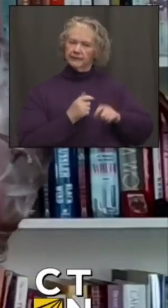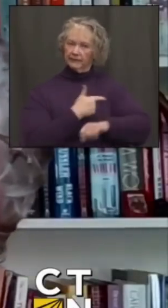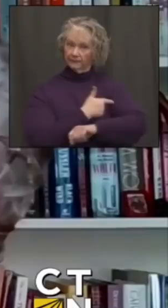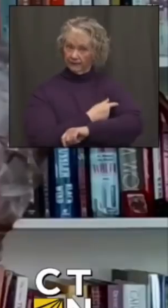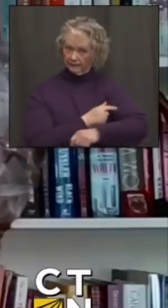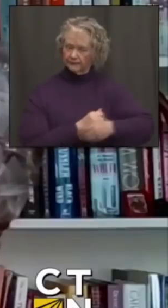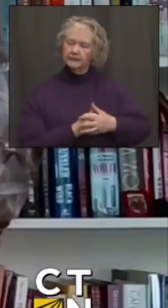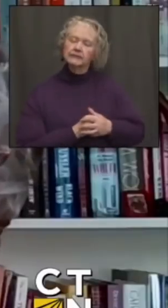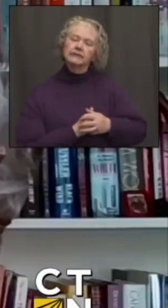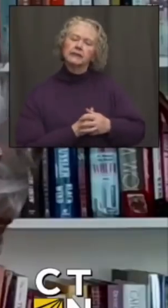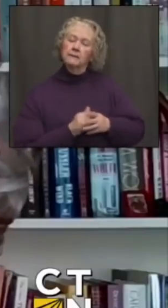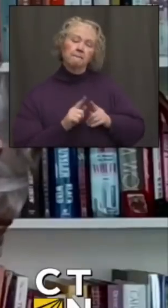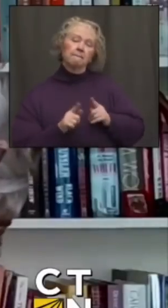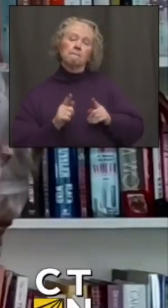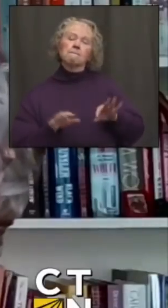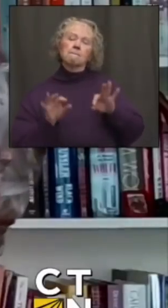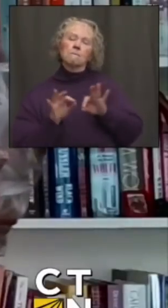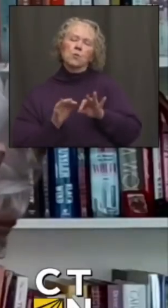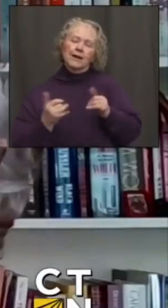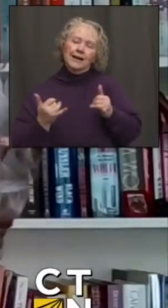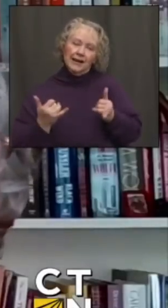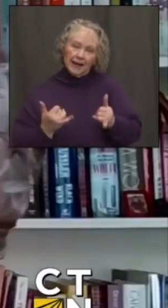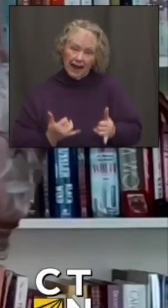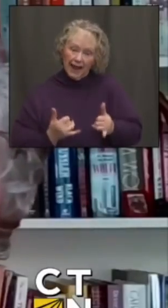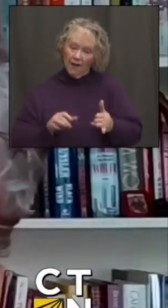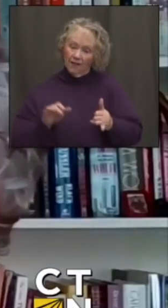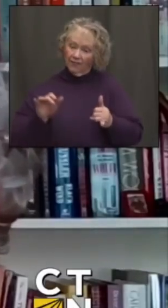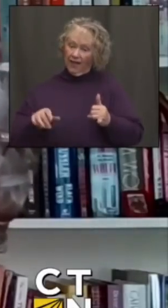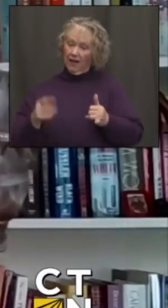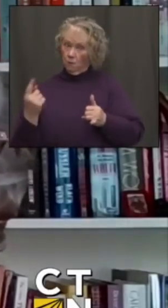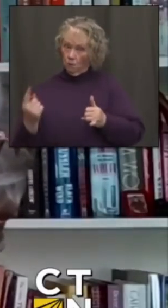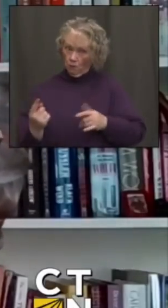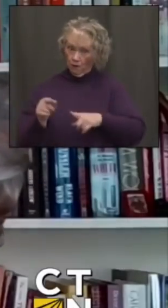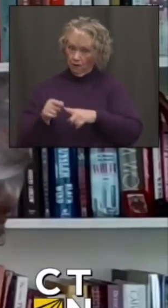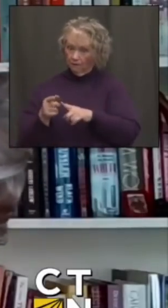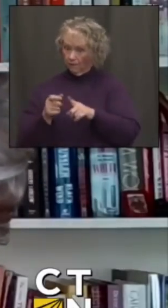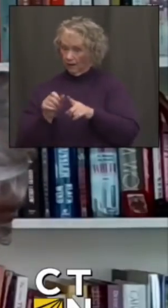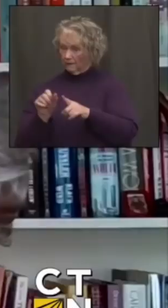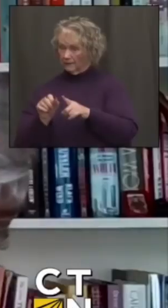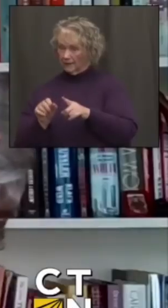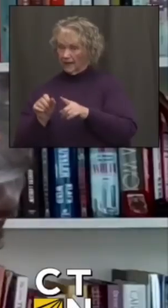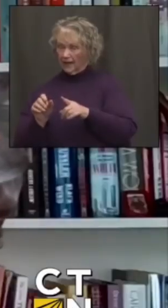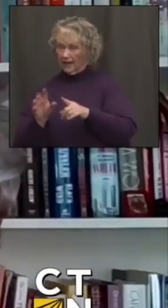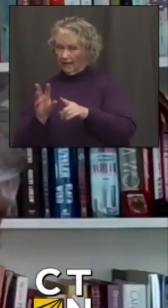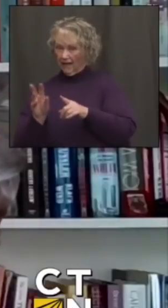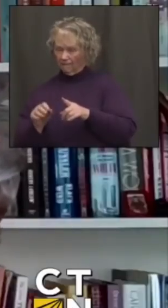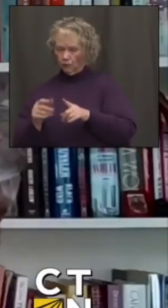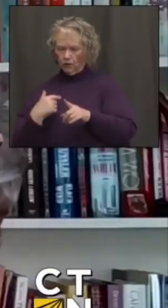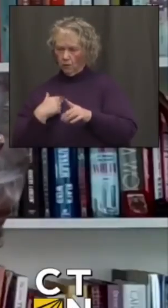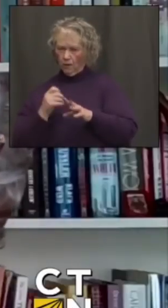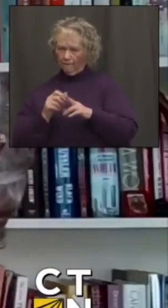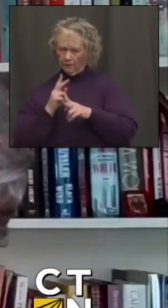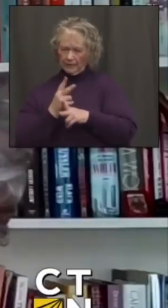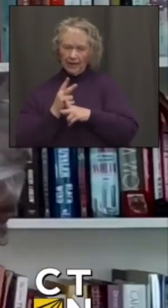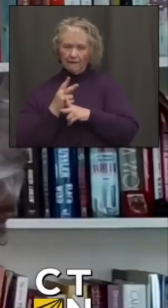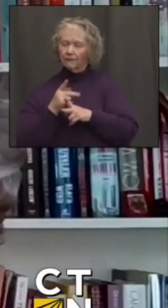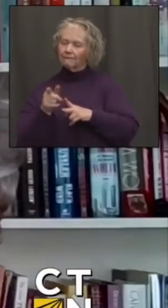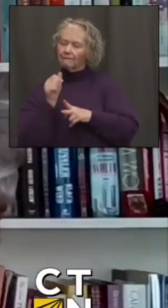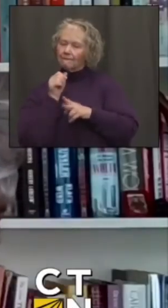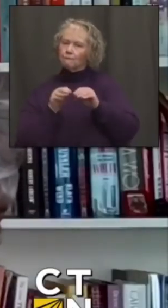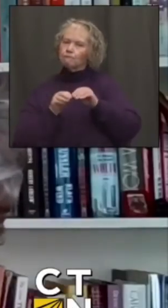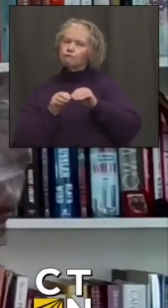them so that if we do start to see an important challenge with vaccine efficacy, they will be